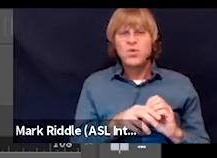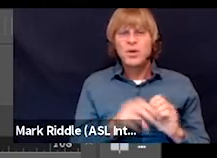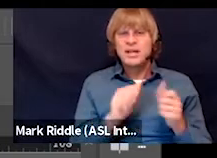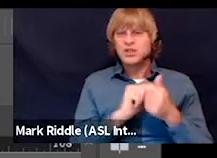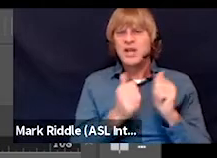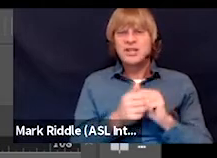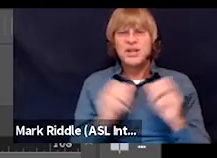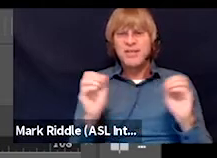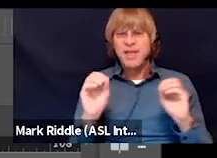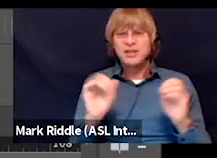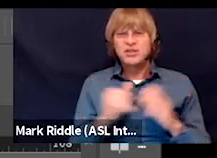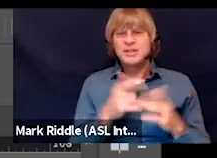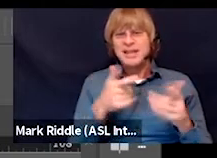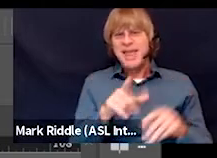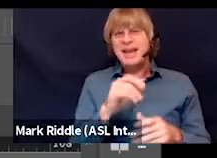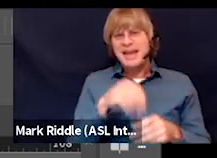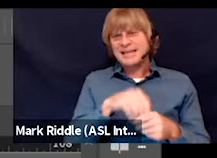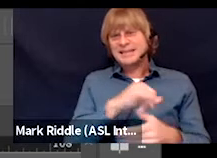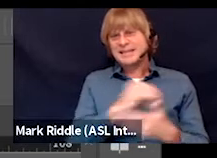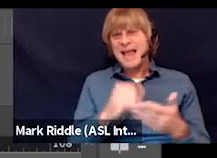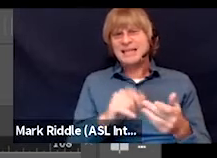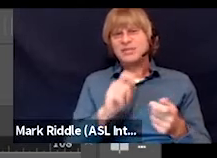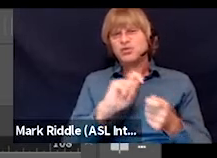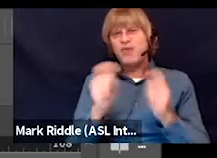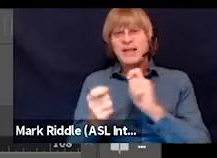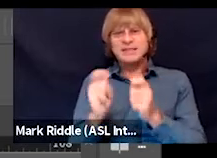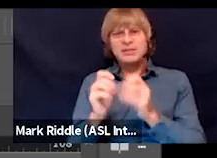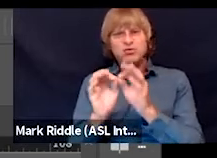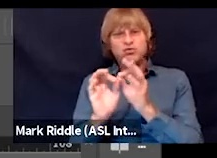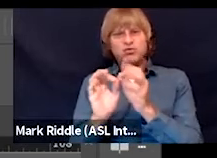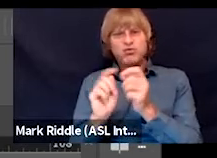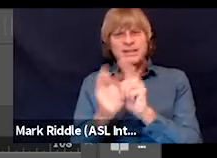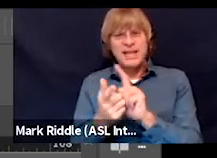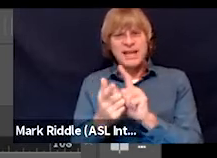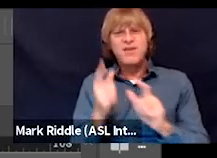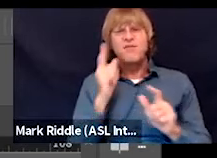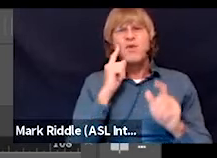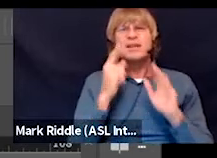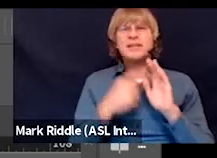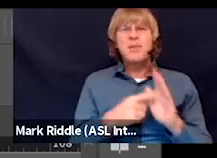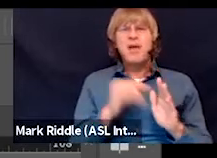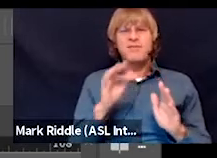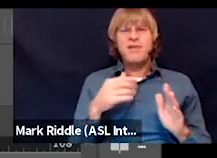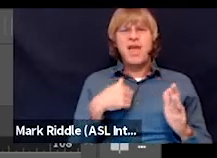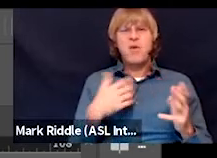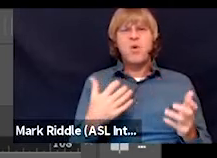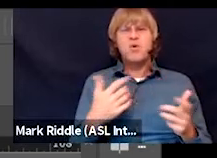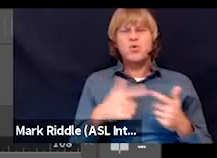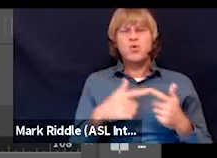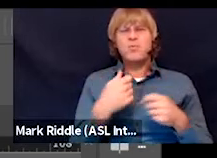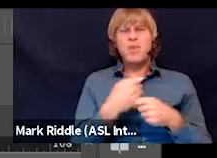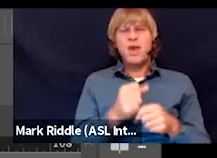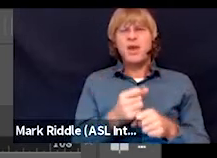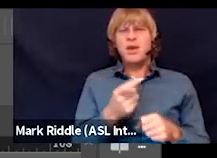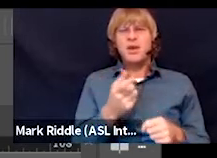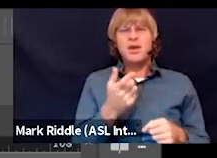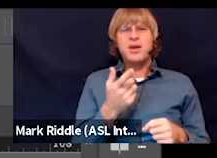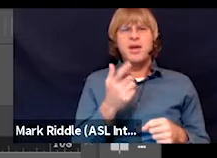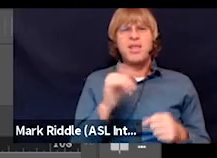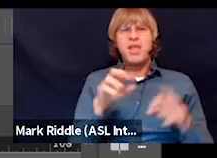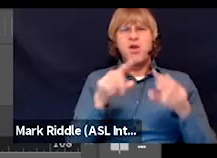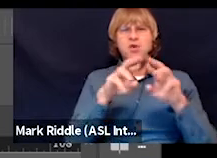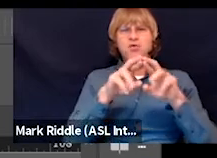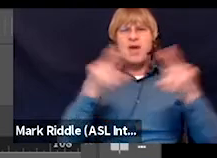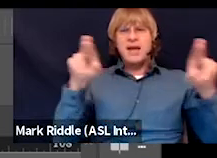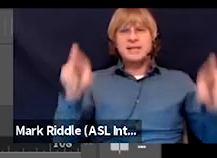change anything. You can let InDesign translate things to you. For instance, if I want to make a